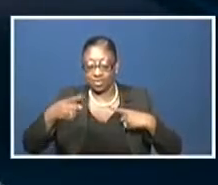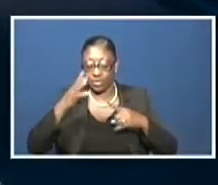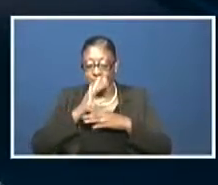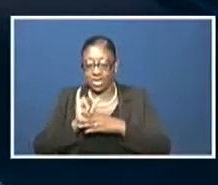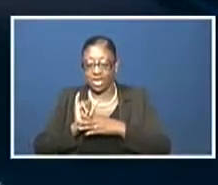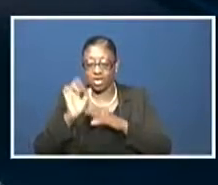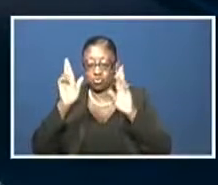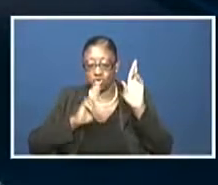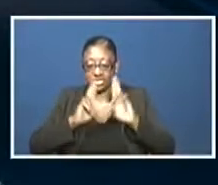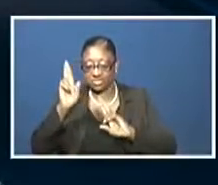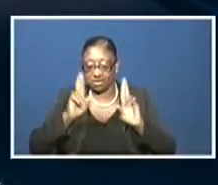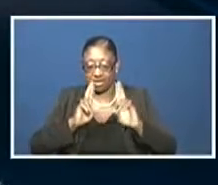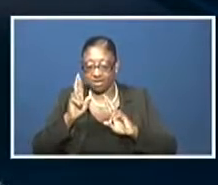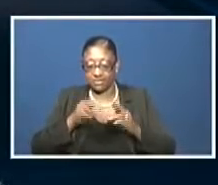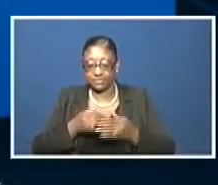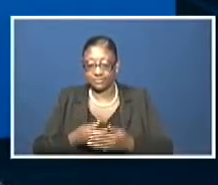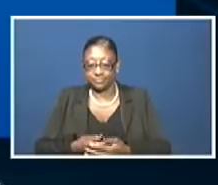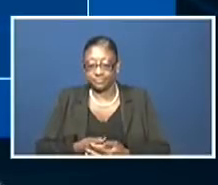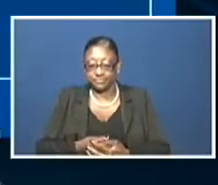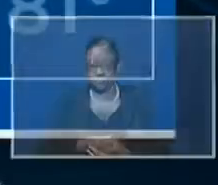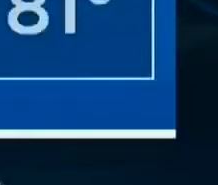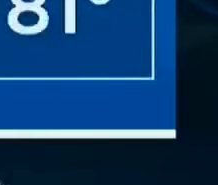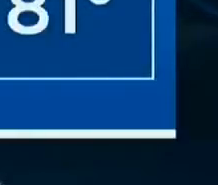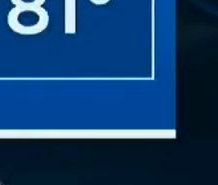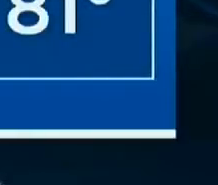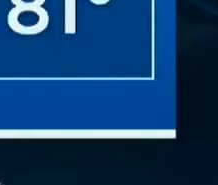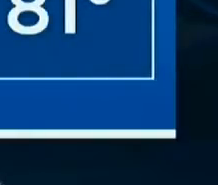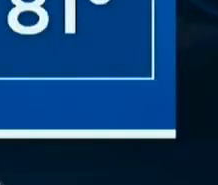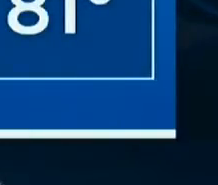by Royal Star Assurance.